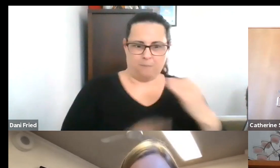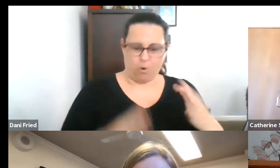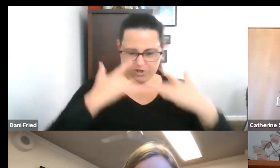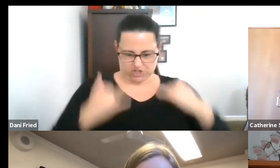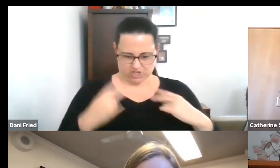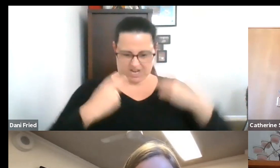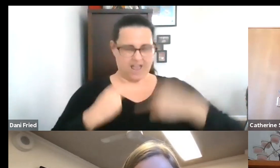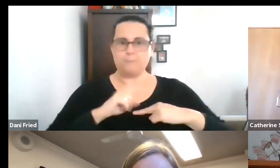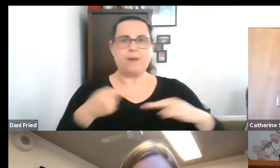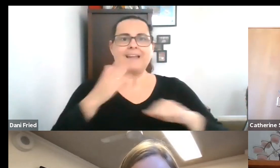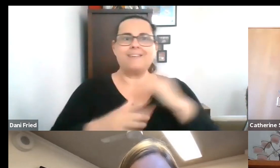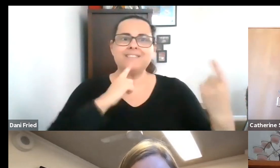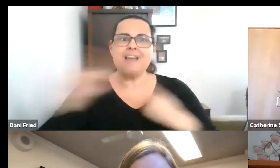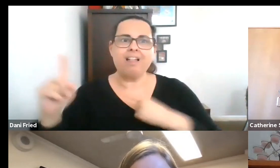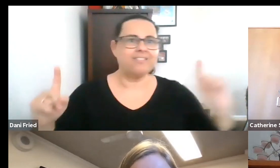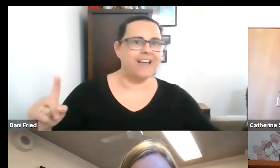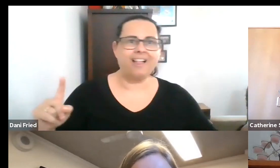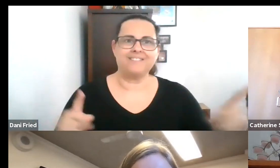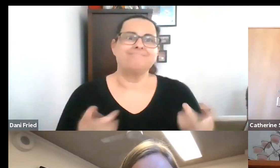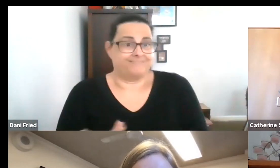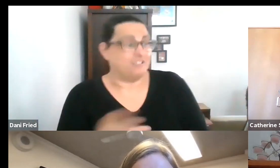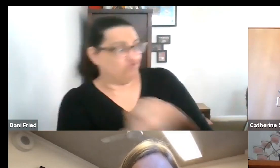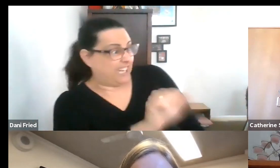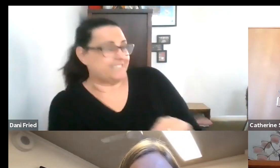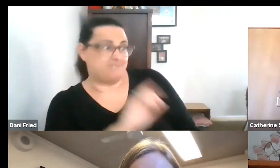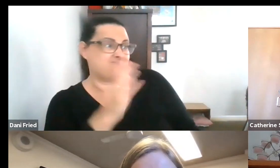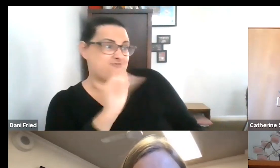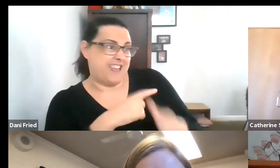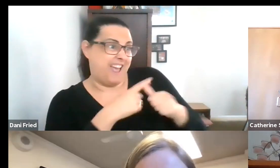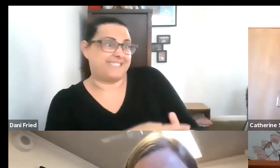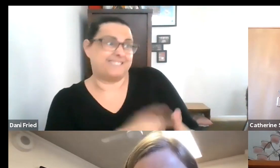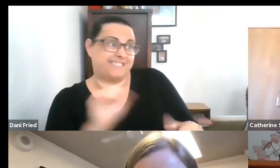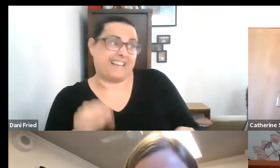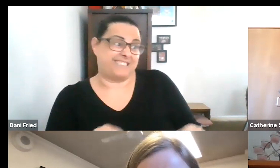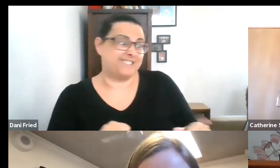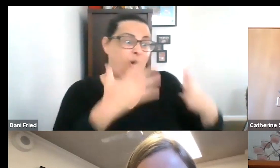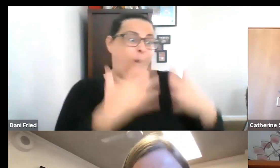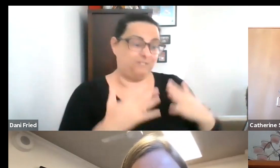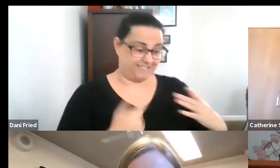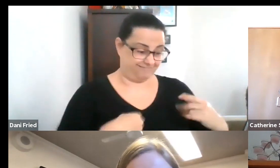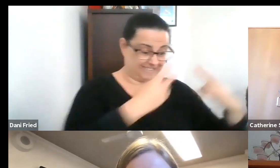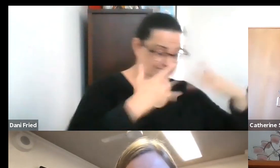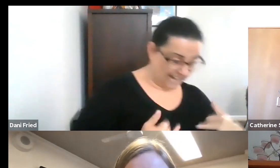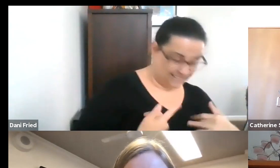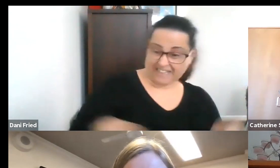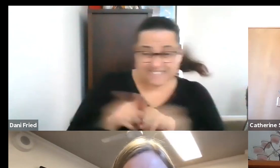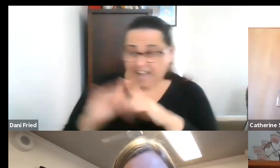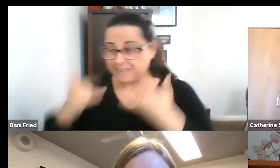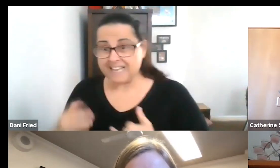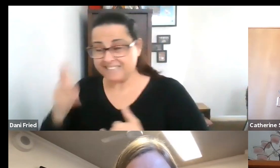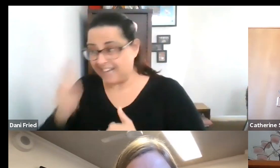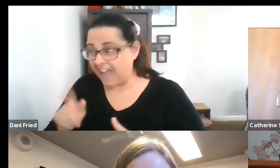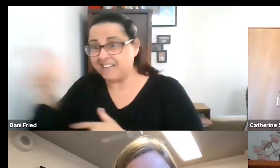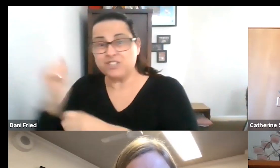information? Yeah. Yes. I think I answered that in the last answer. Yeah. Okay. There was definitely examples of that. Because